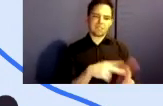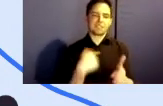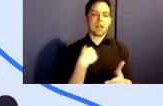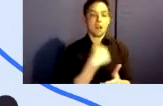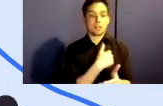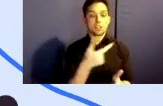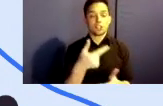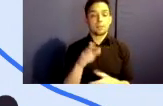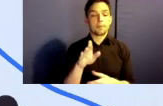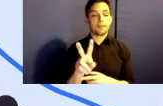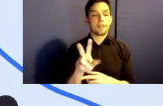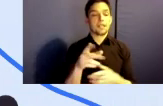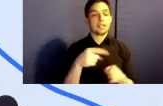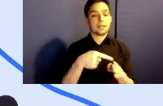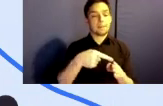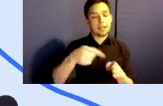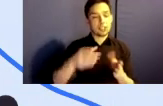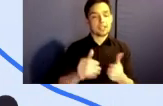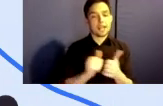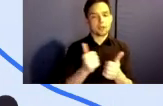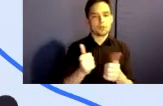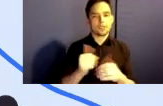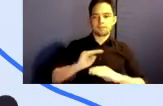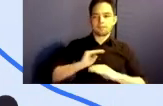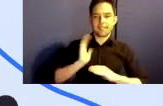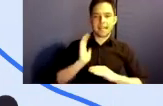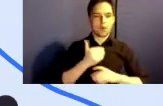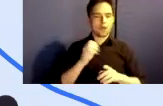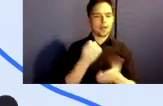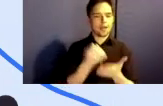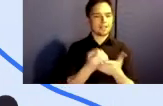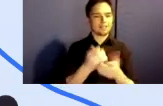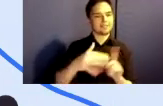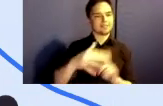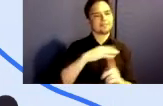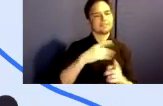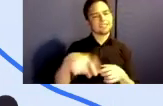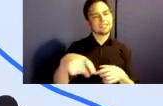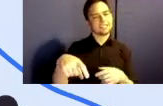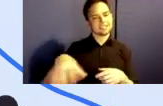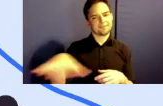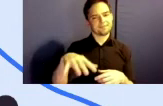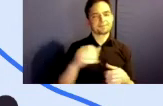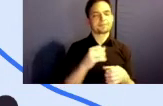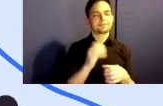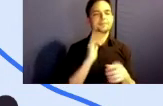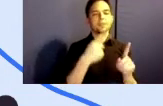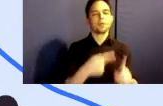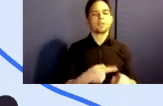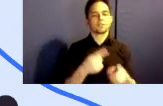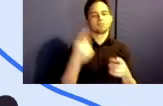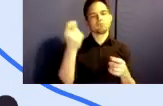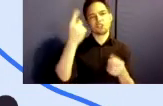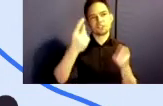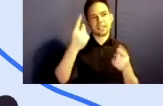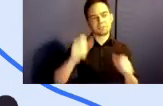specialists, how we reach out our colleagues, and now we make sure to, you know, make our points understandable for